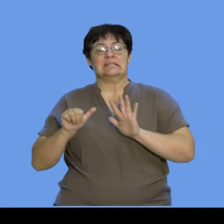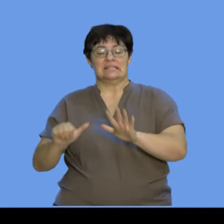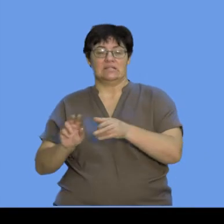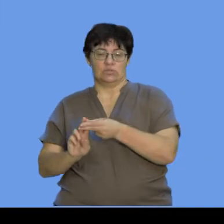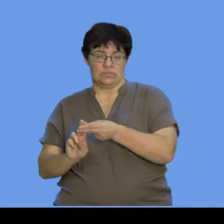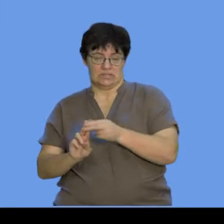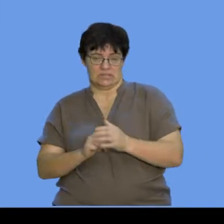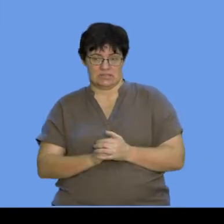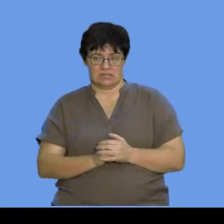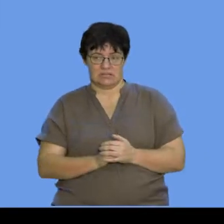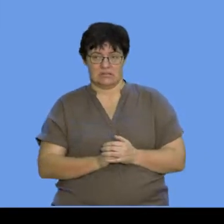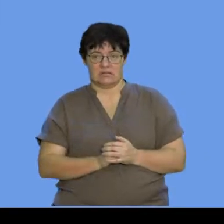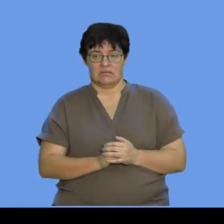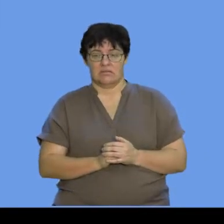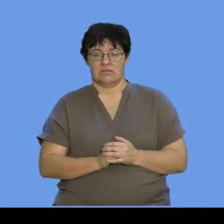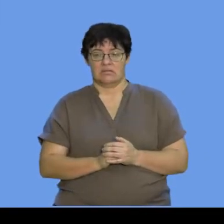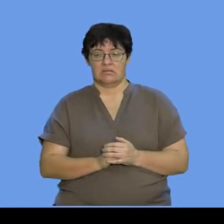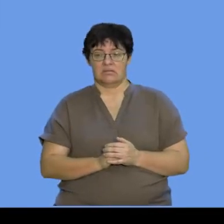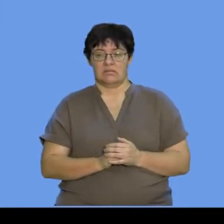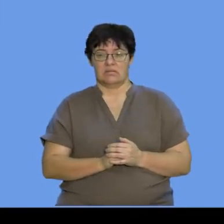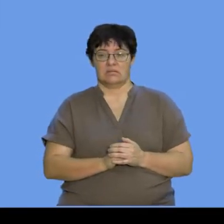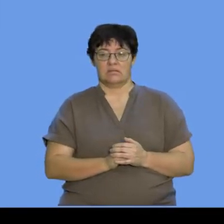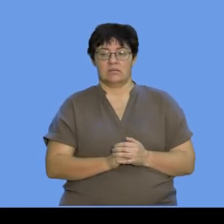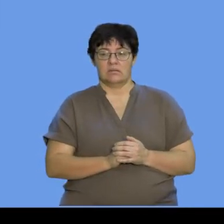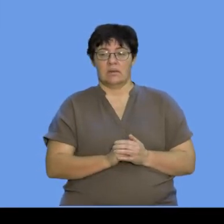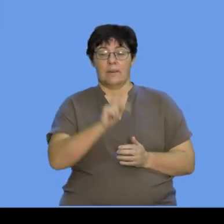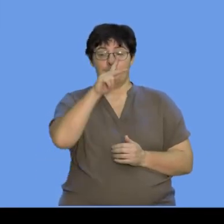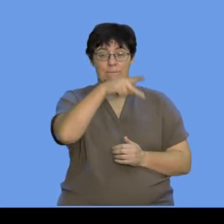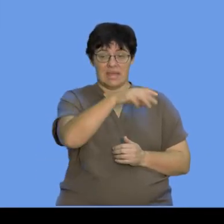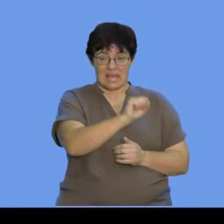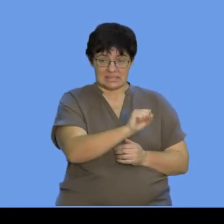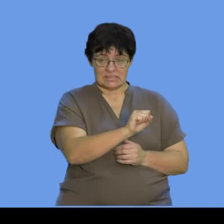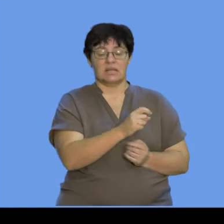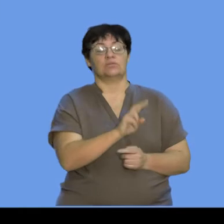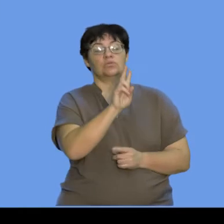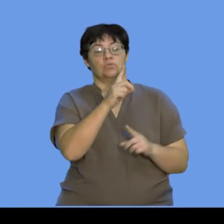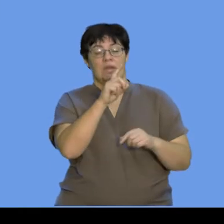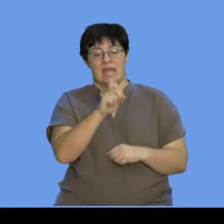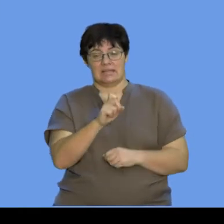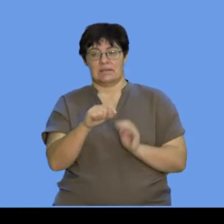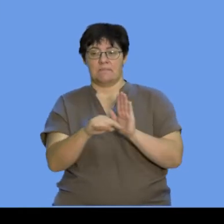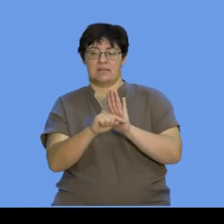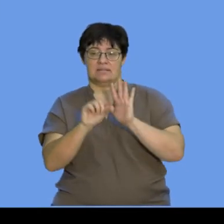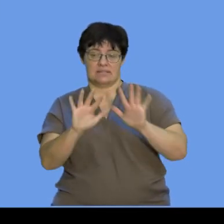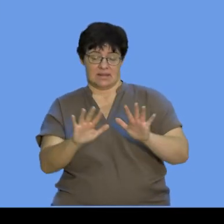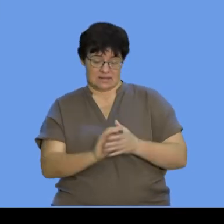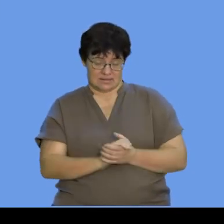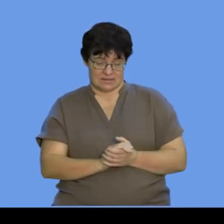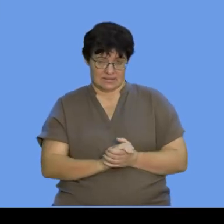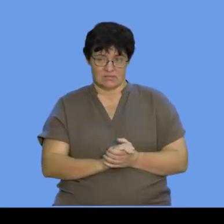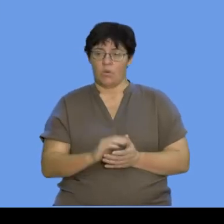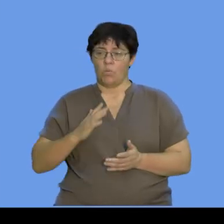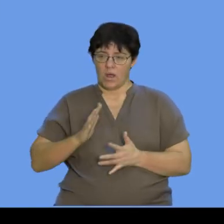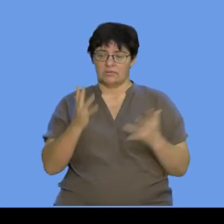units there. And now 2x minus 10 will then be the PS, right? Then they want us